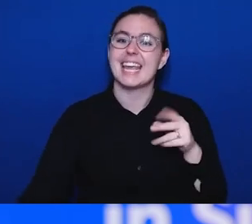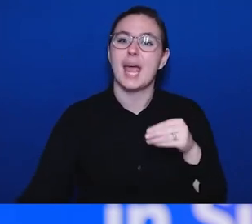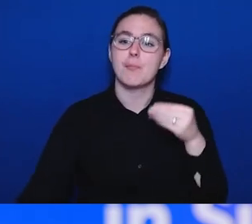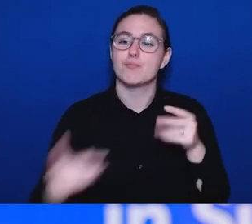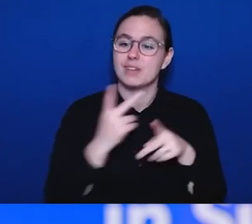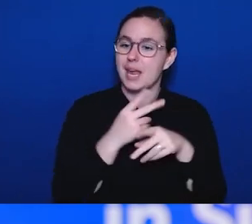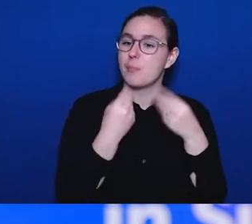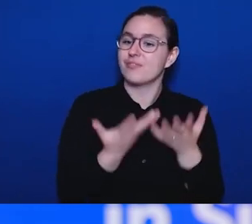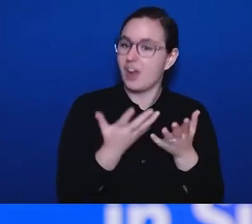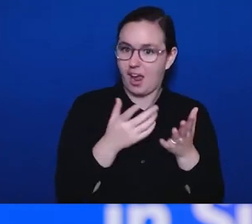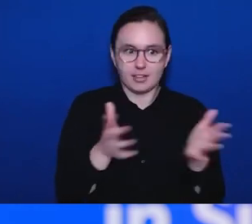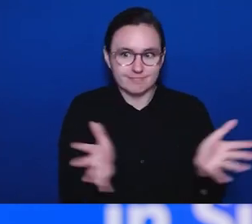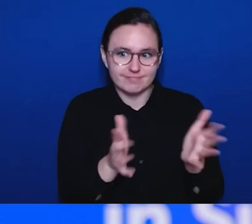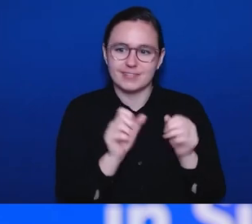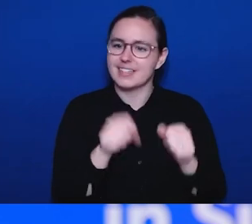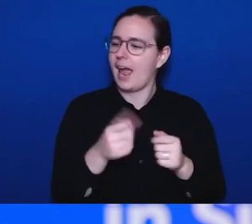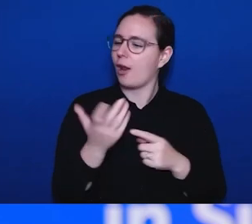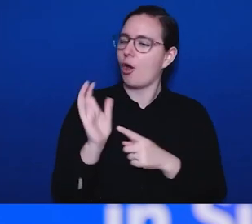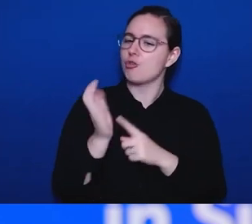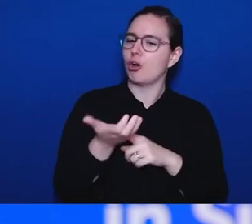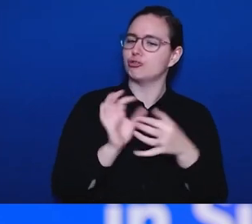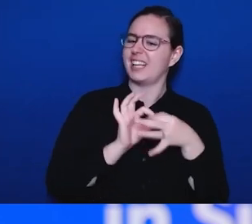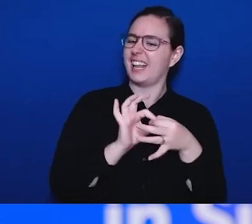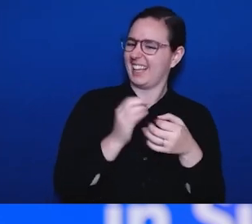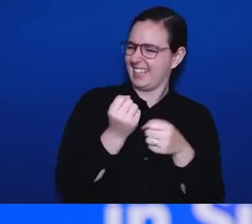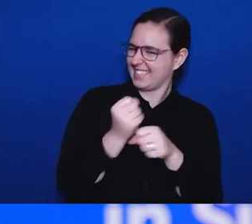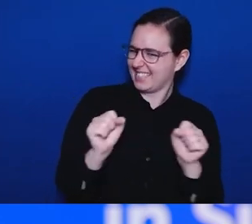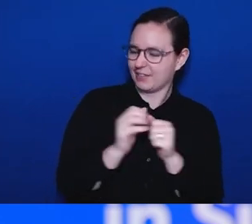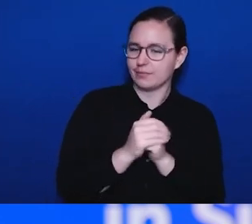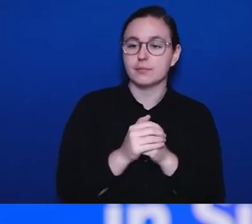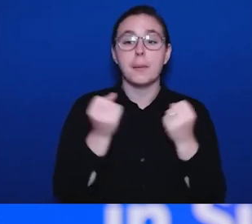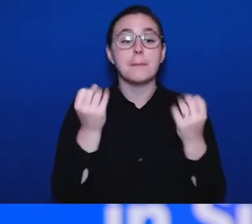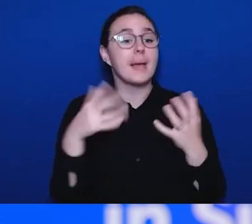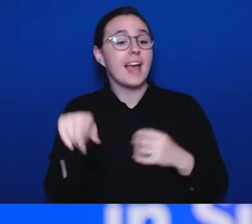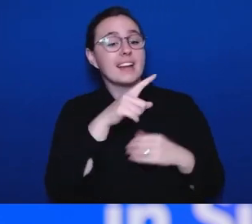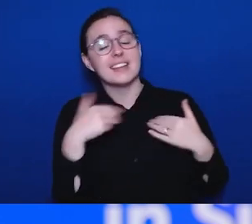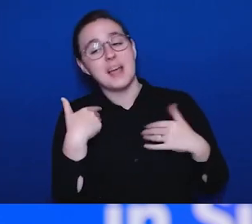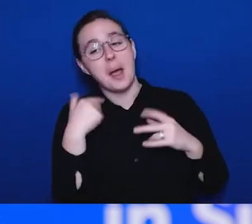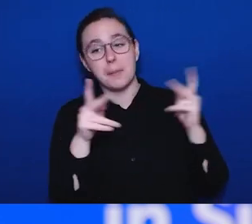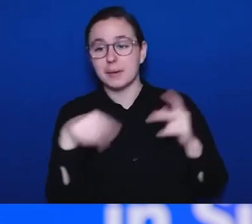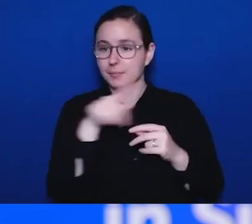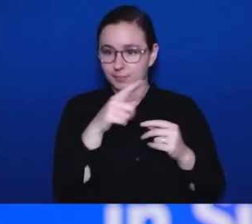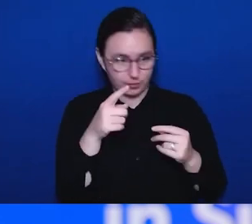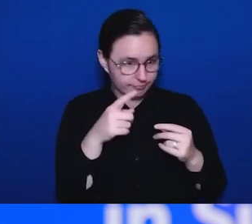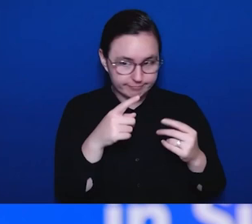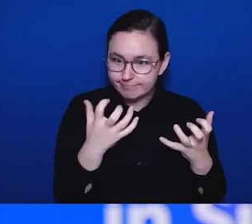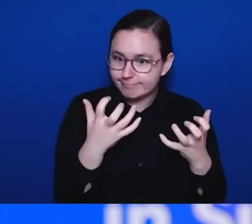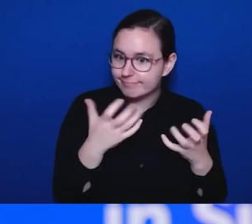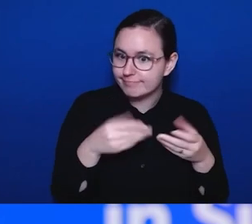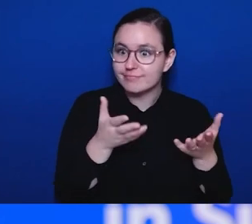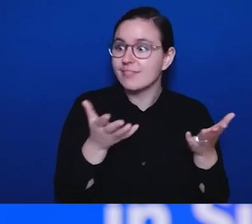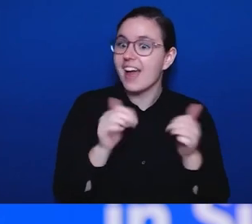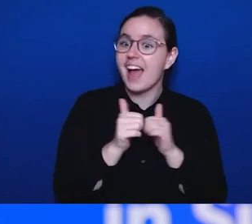and to find care that is prompt and culturally safe. Like myself, Many bright young people want to serve our